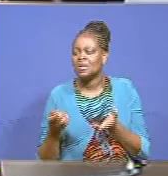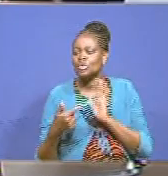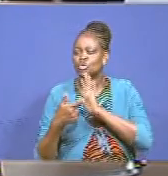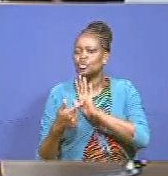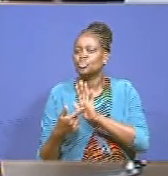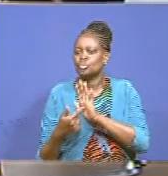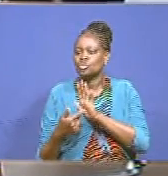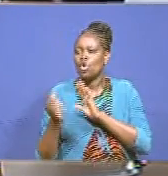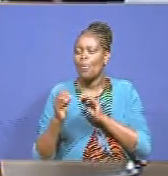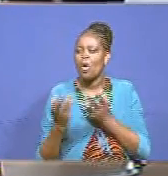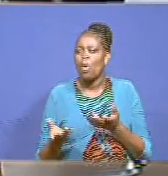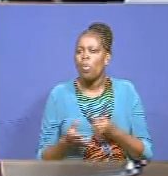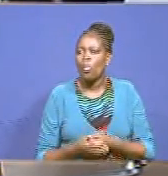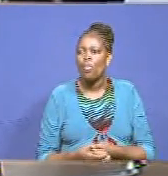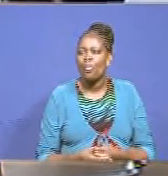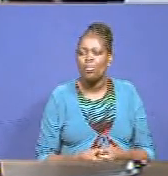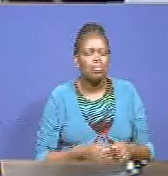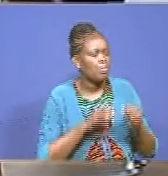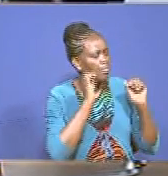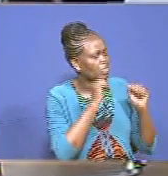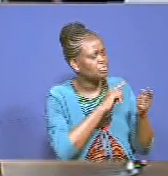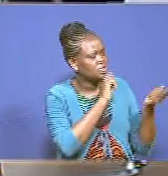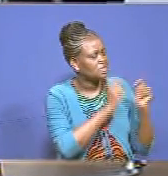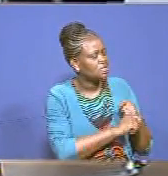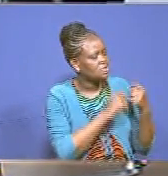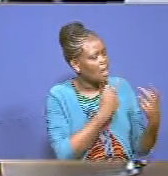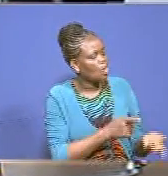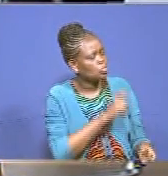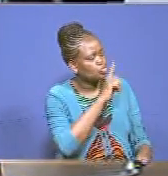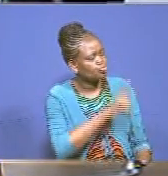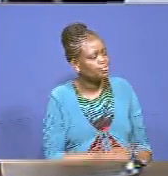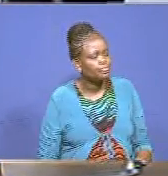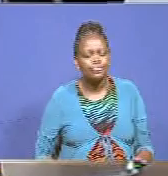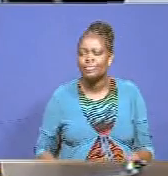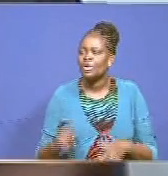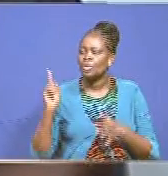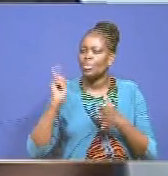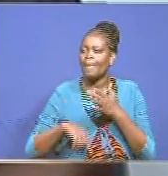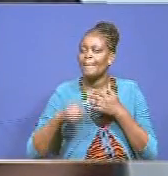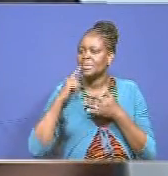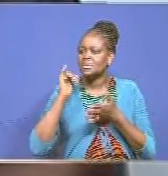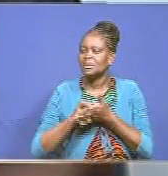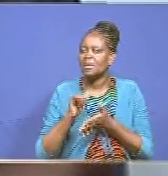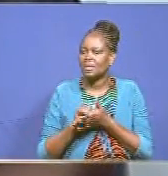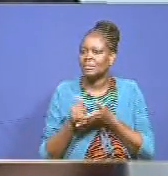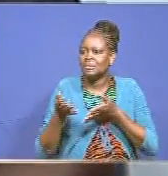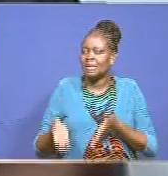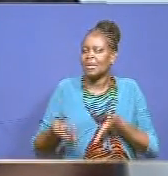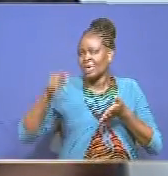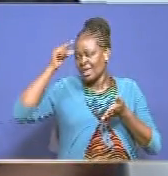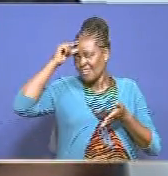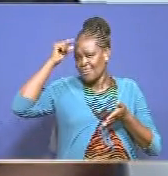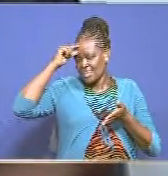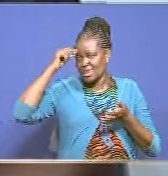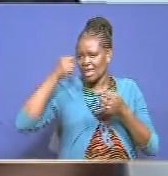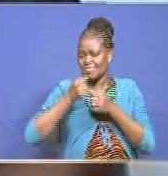how corrupt they are. Mm-hmm. Yeah. So how do we change that? This is what I'm saying, that the current government has put